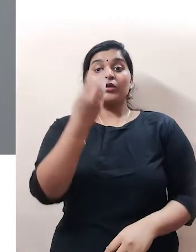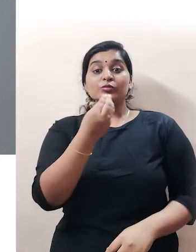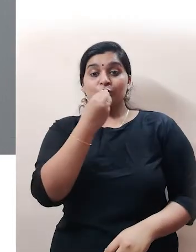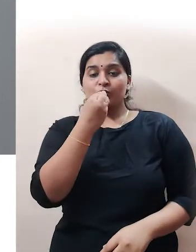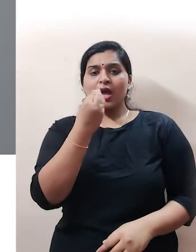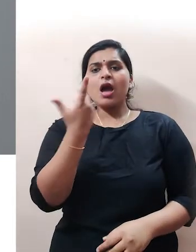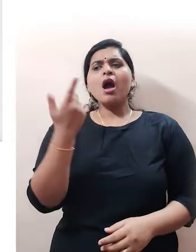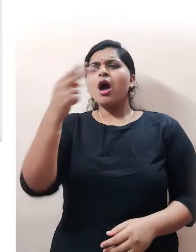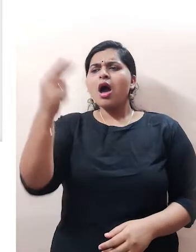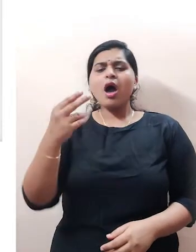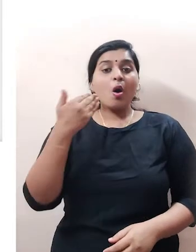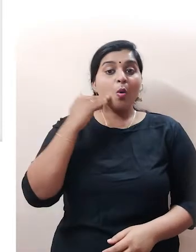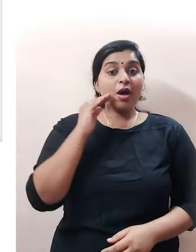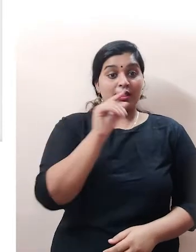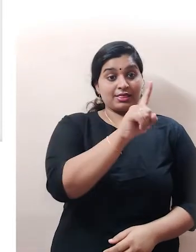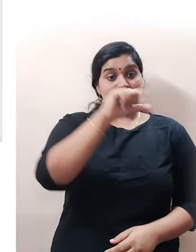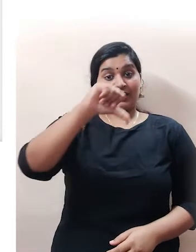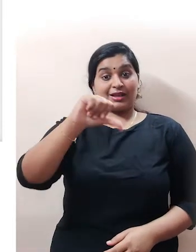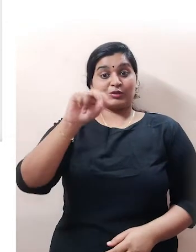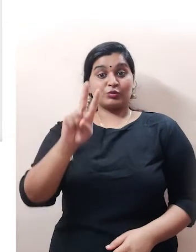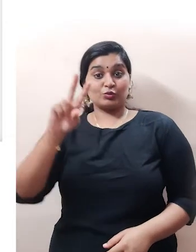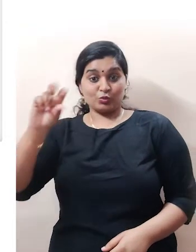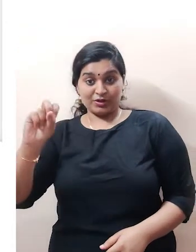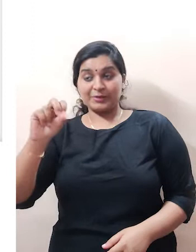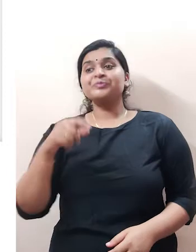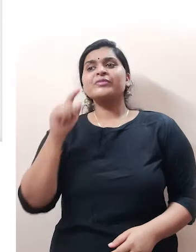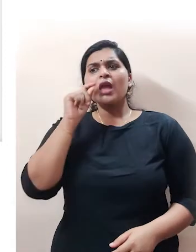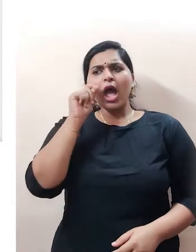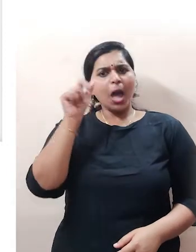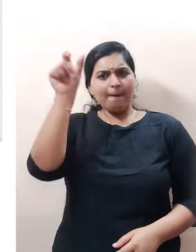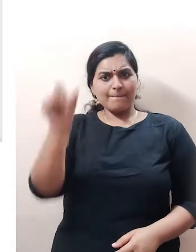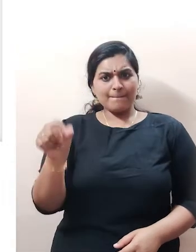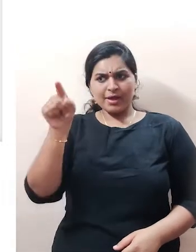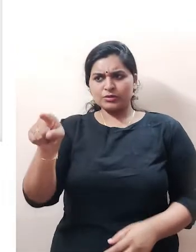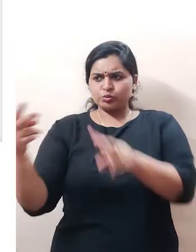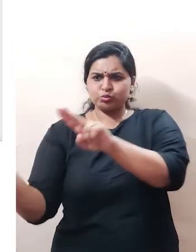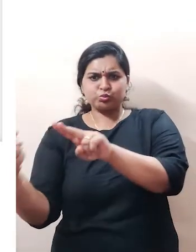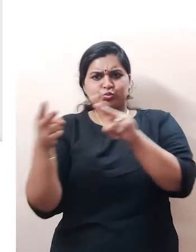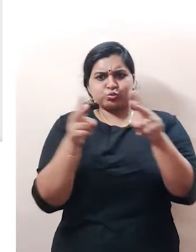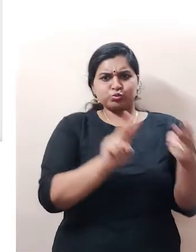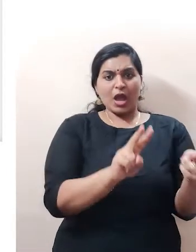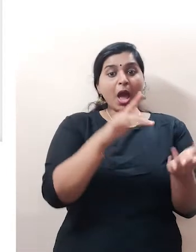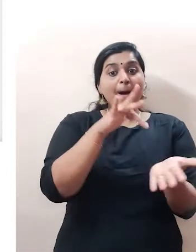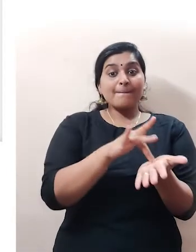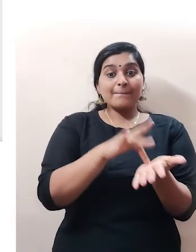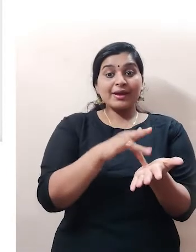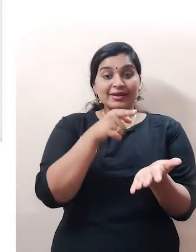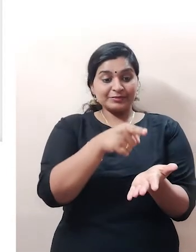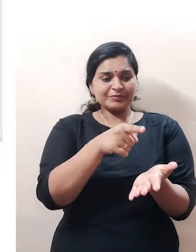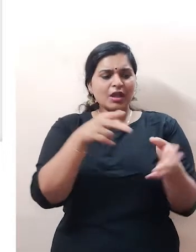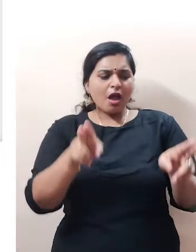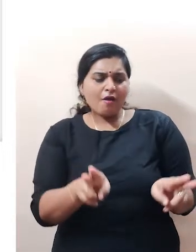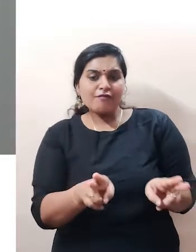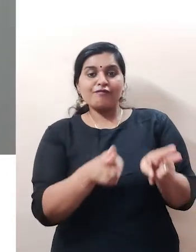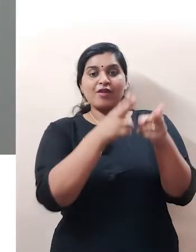in Matisse's career. Not long before, he had relocated from Paris to Nice on France's Mediterranean